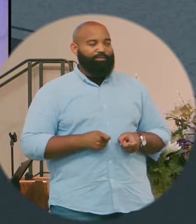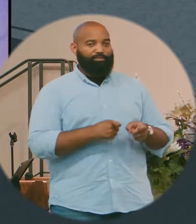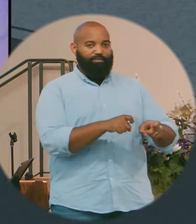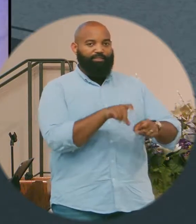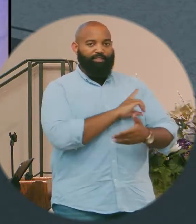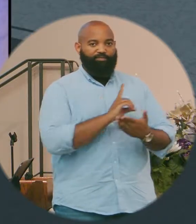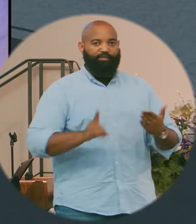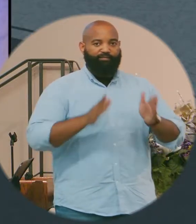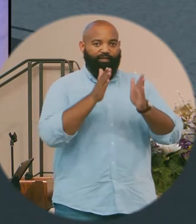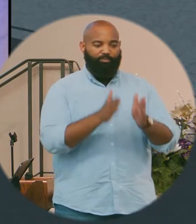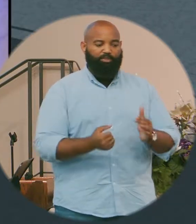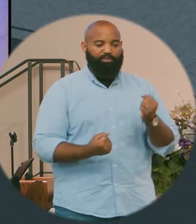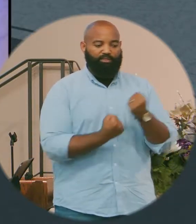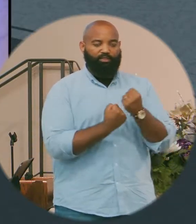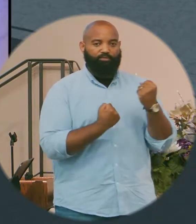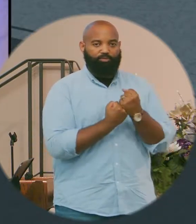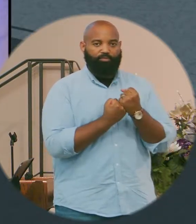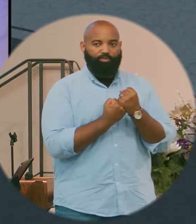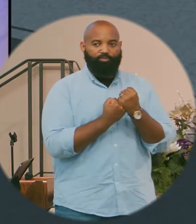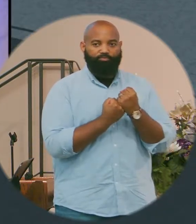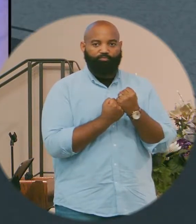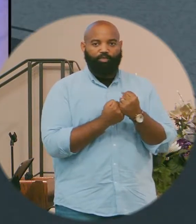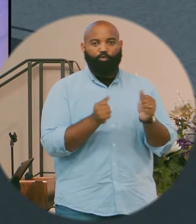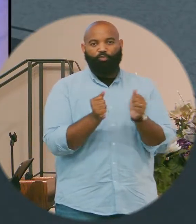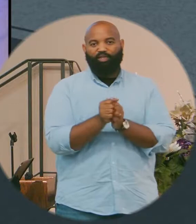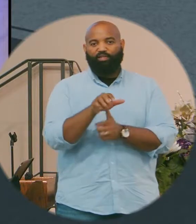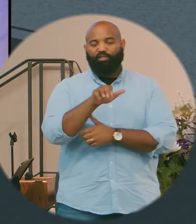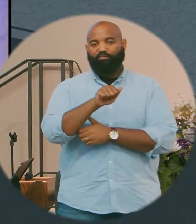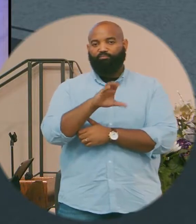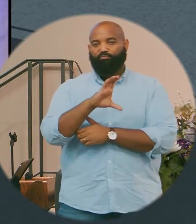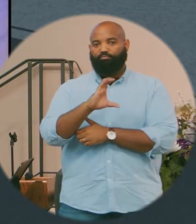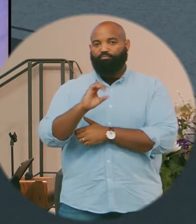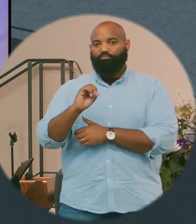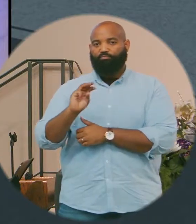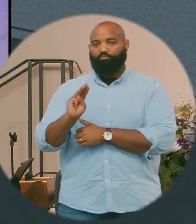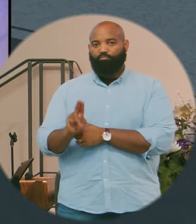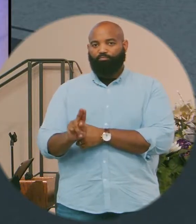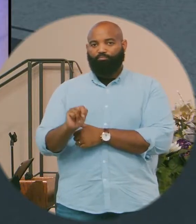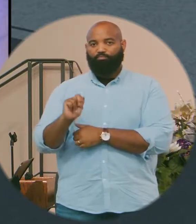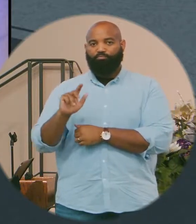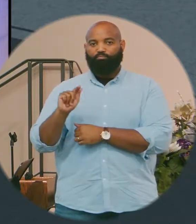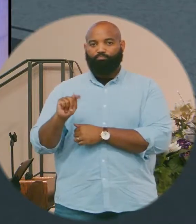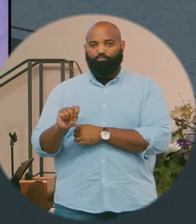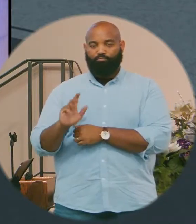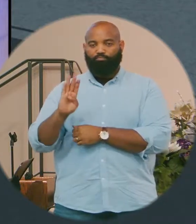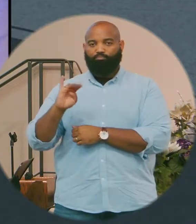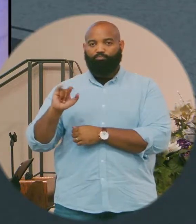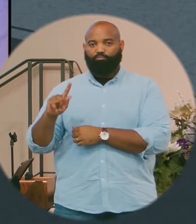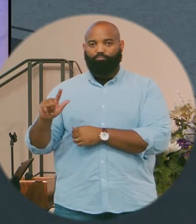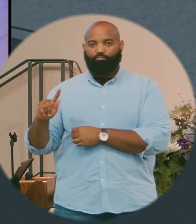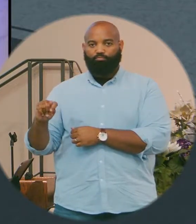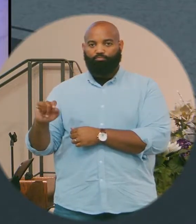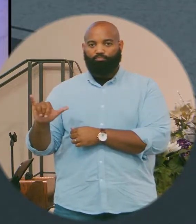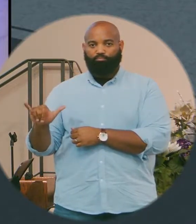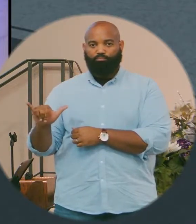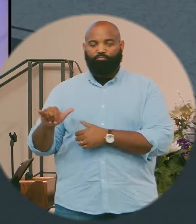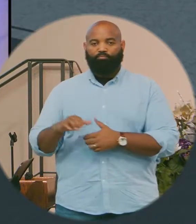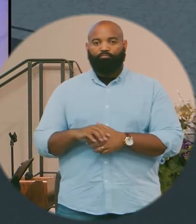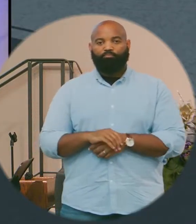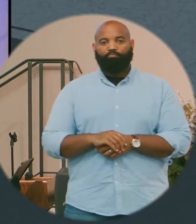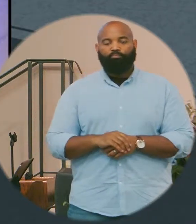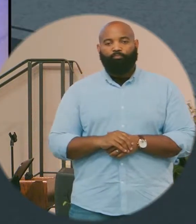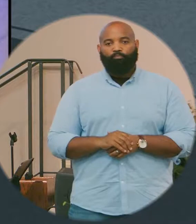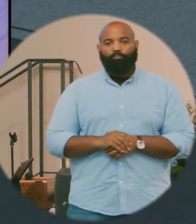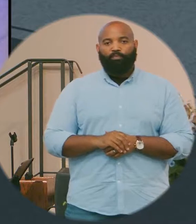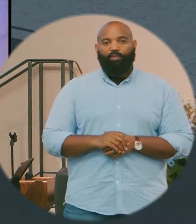narrow. Why? Because he knows that sin leads to death. And if you are wrong, you are